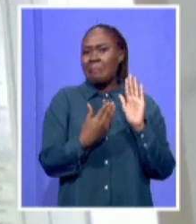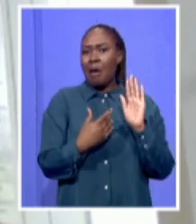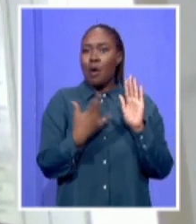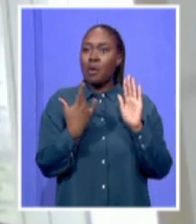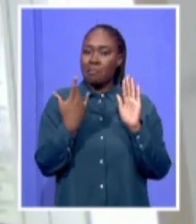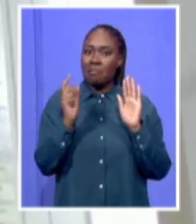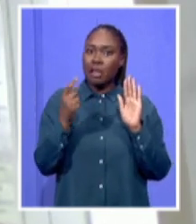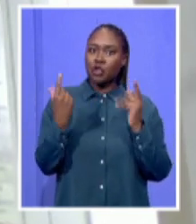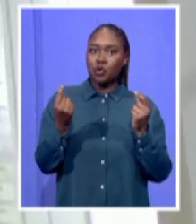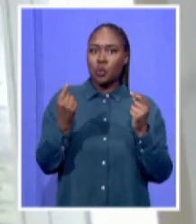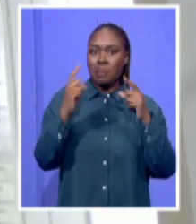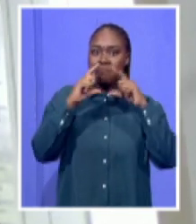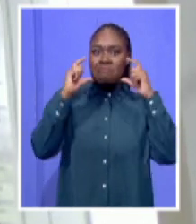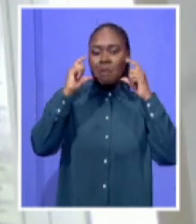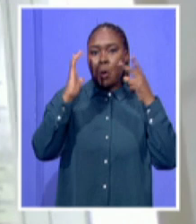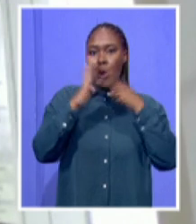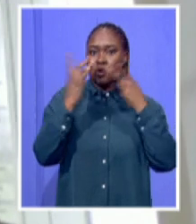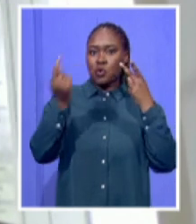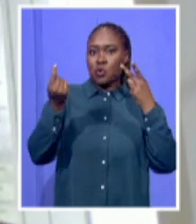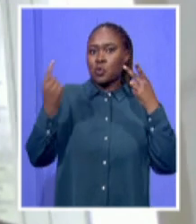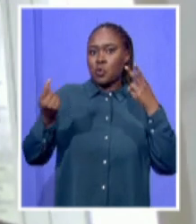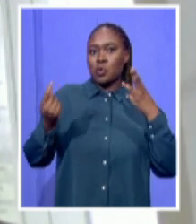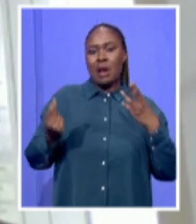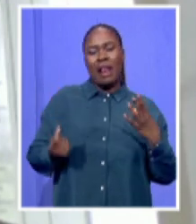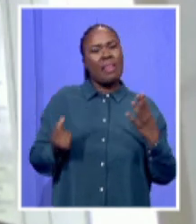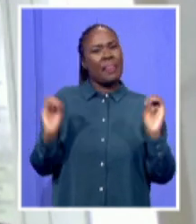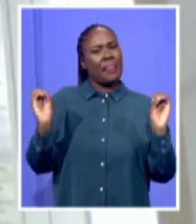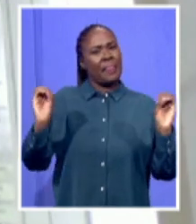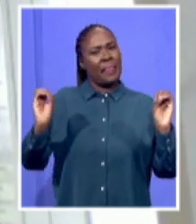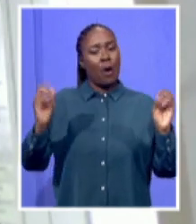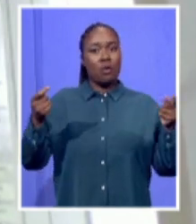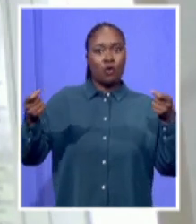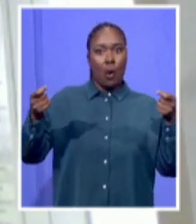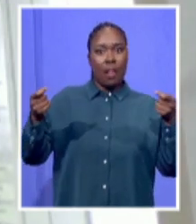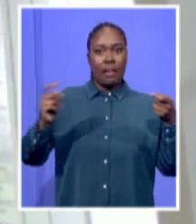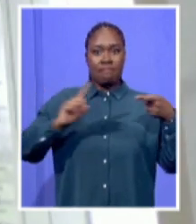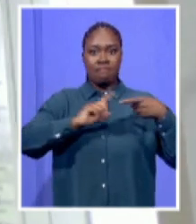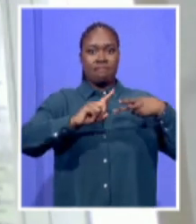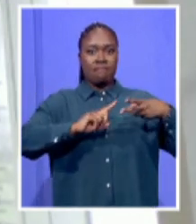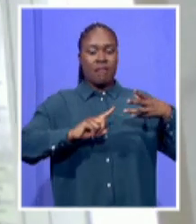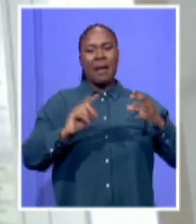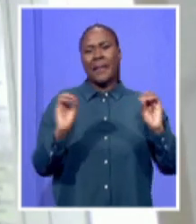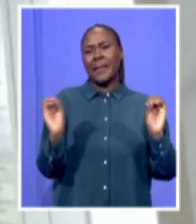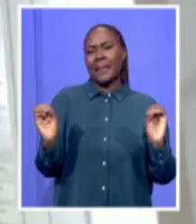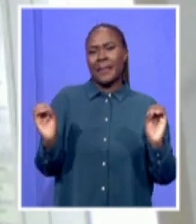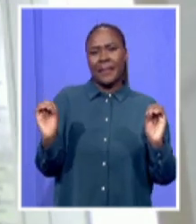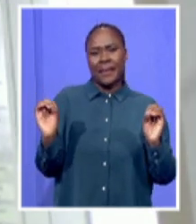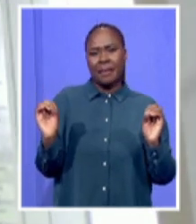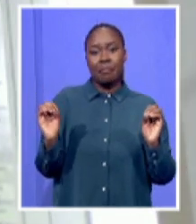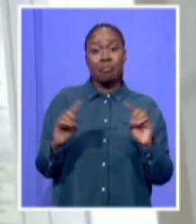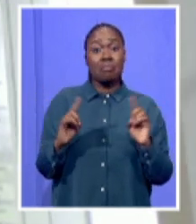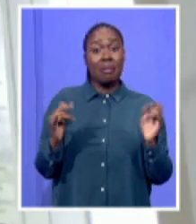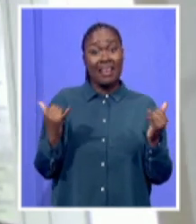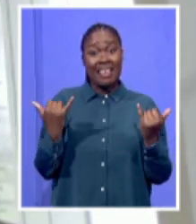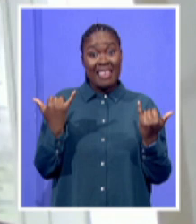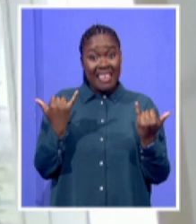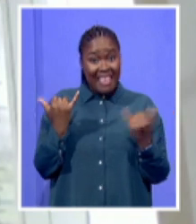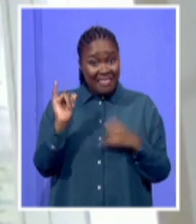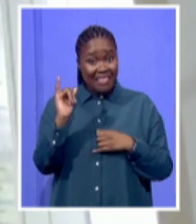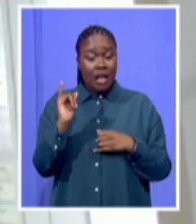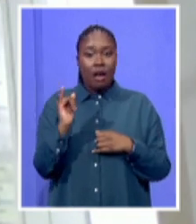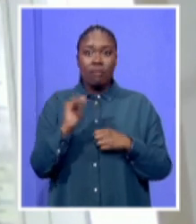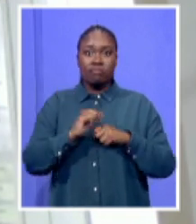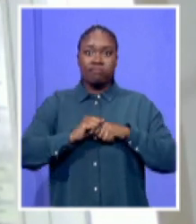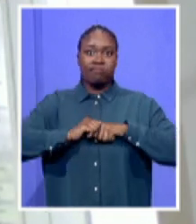of regulations or controls. But if needs be, if we get another flare-up